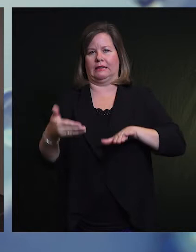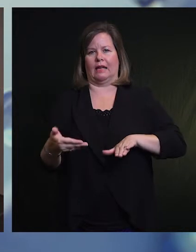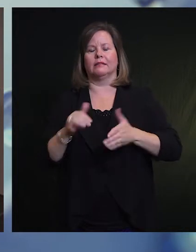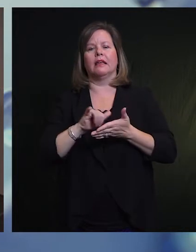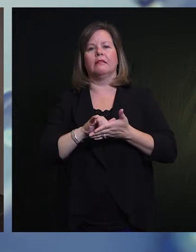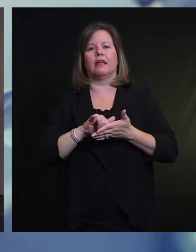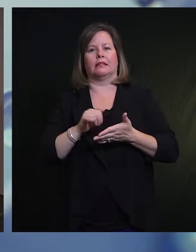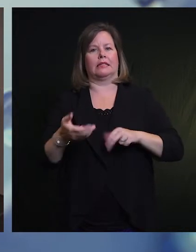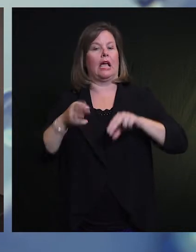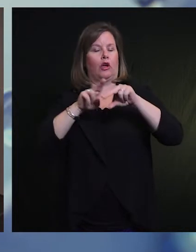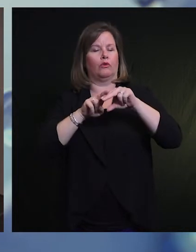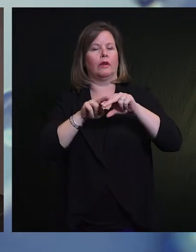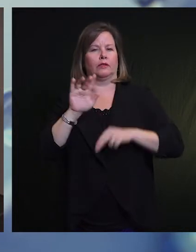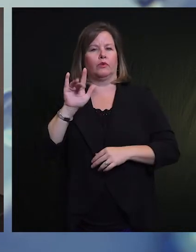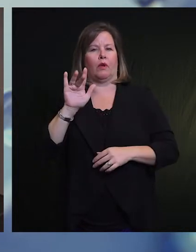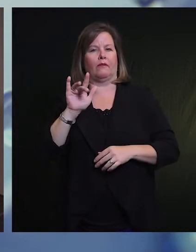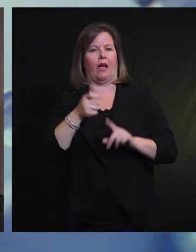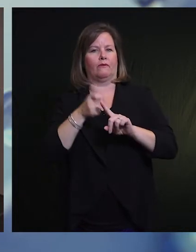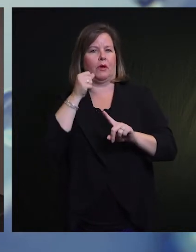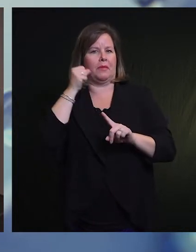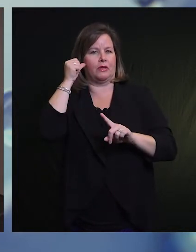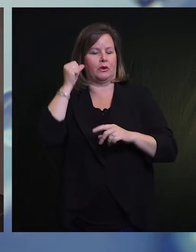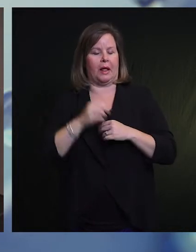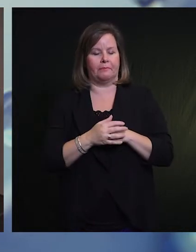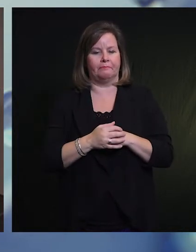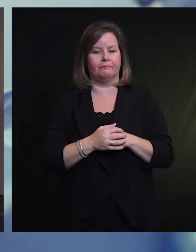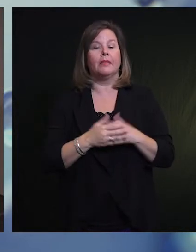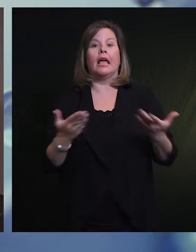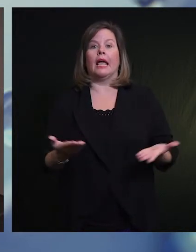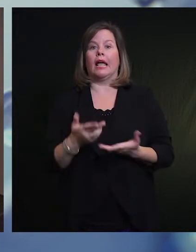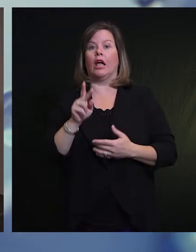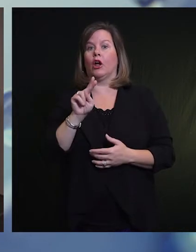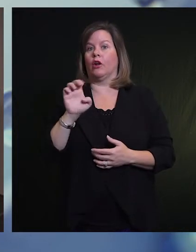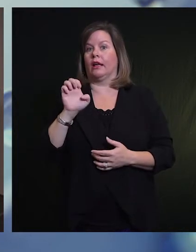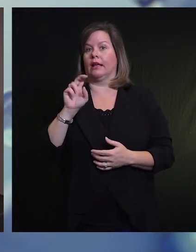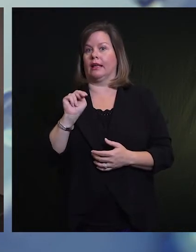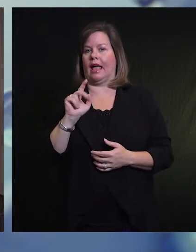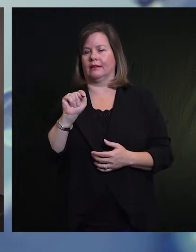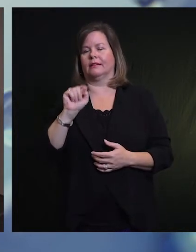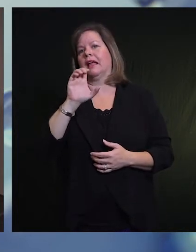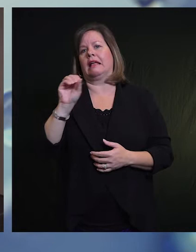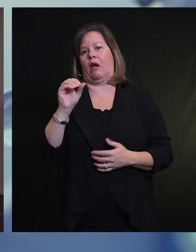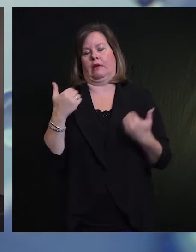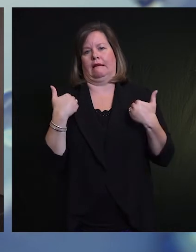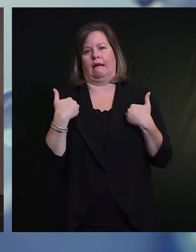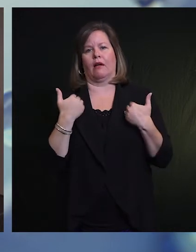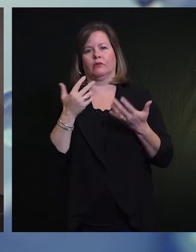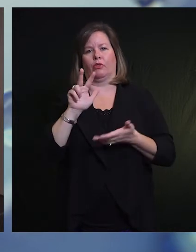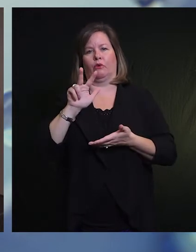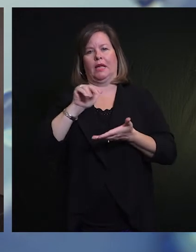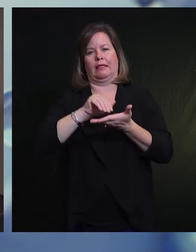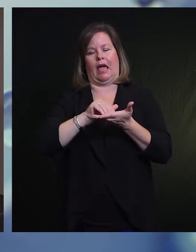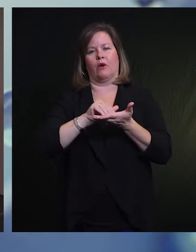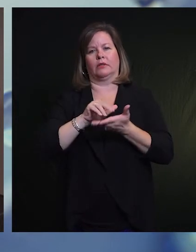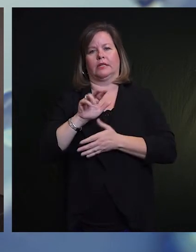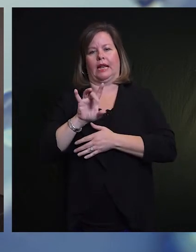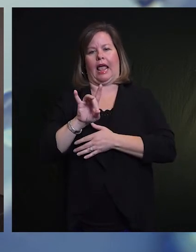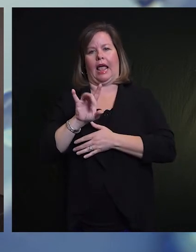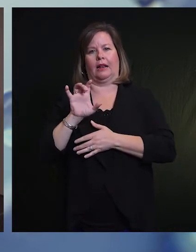5,595 deaths statewide, an increase of 25 over the previous day. Here in Kent County, as of this morning, it's reported there are